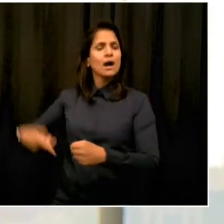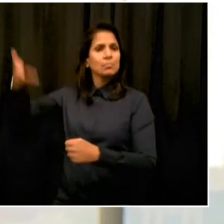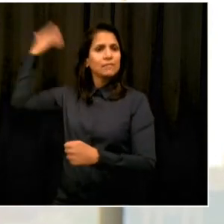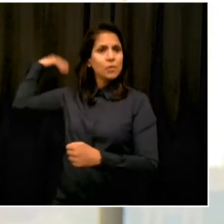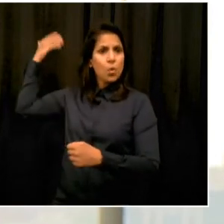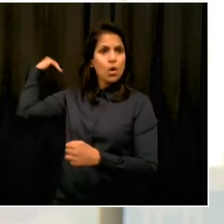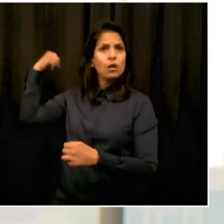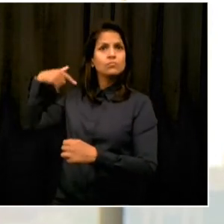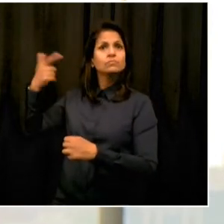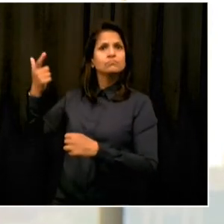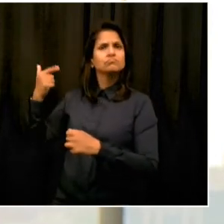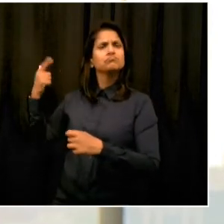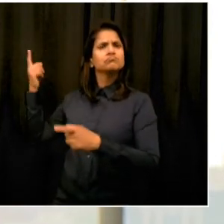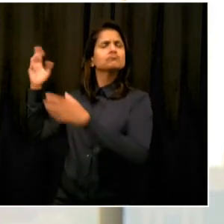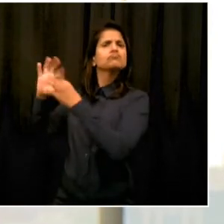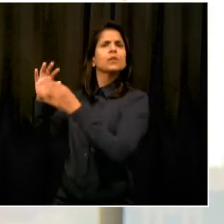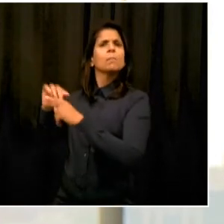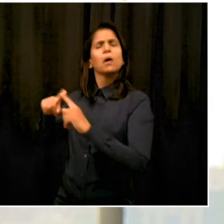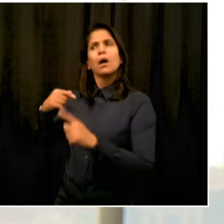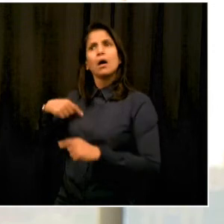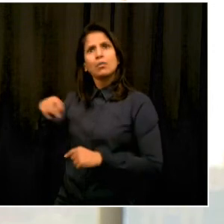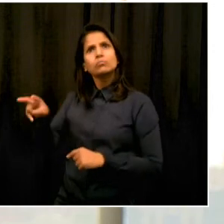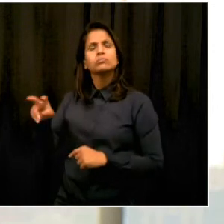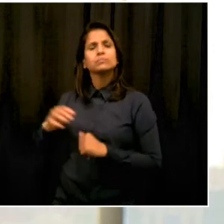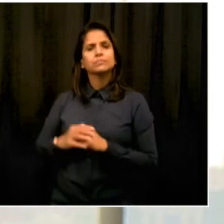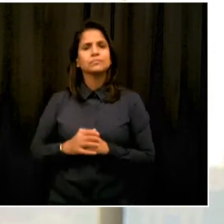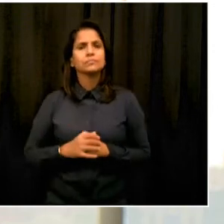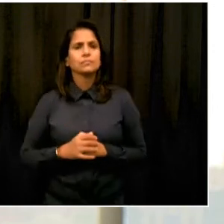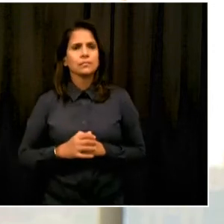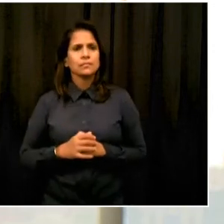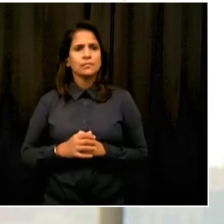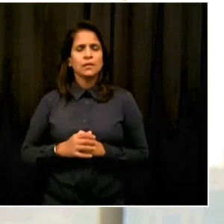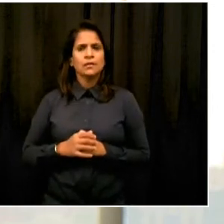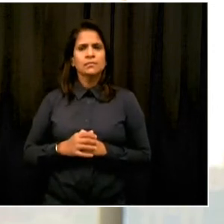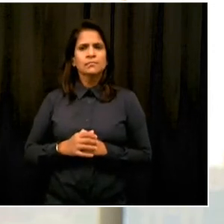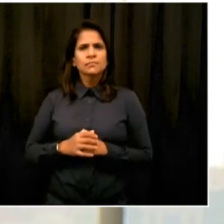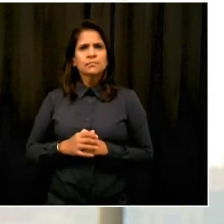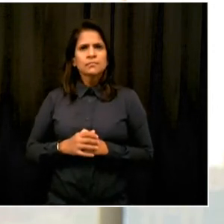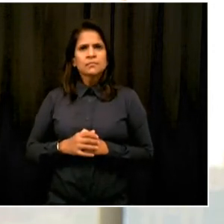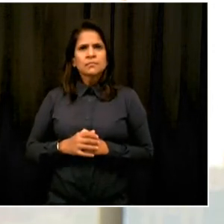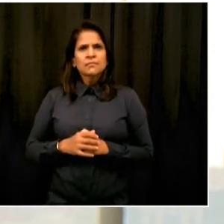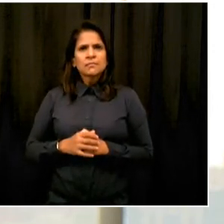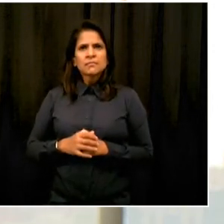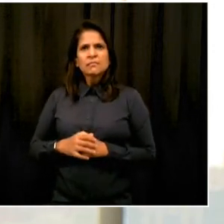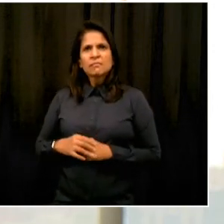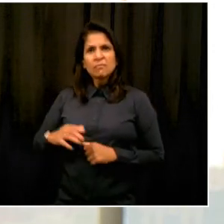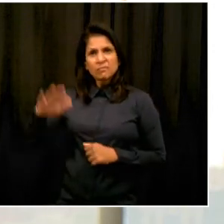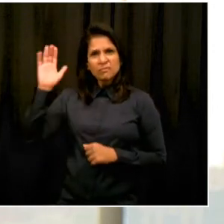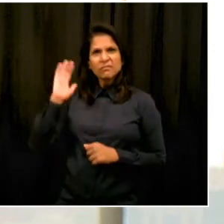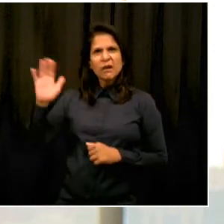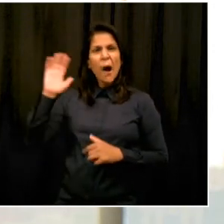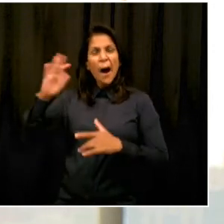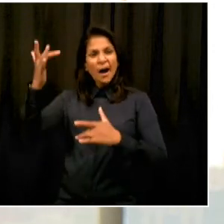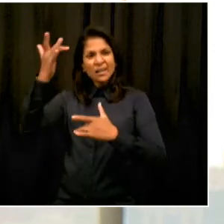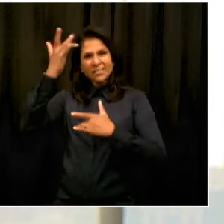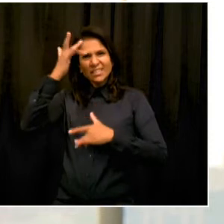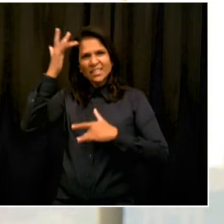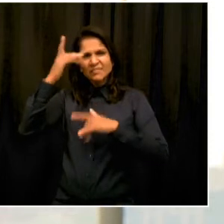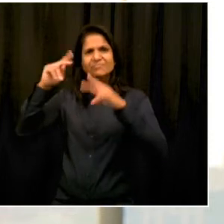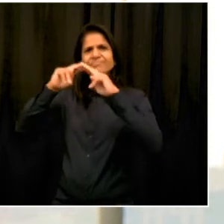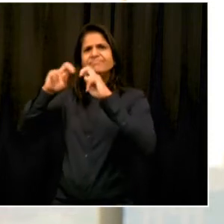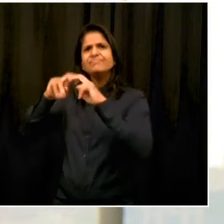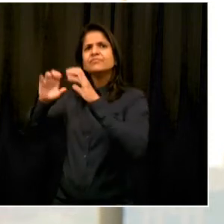might have stayed contained in a very local area, now in a more globalized